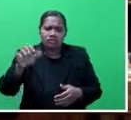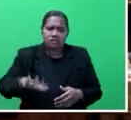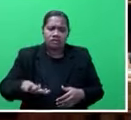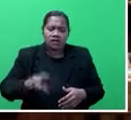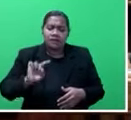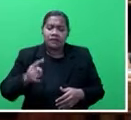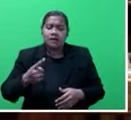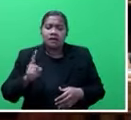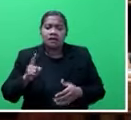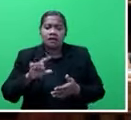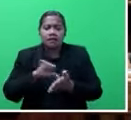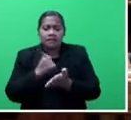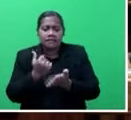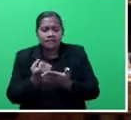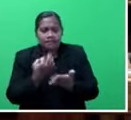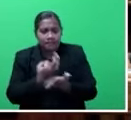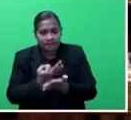finance